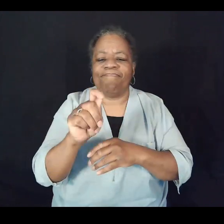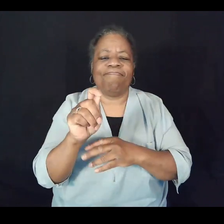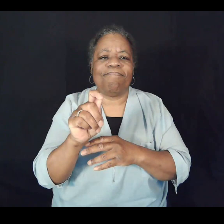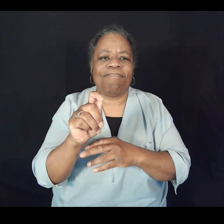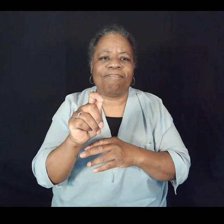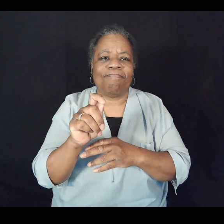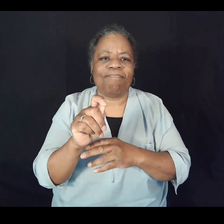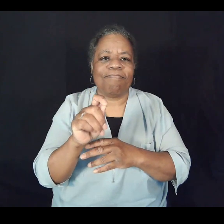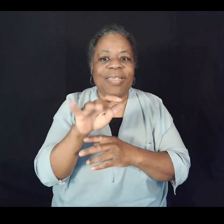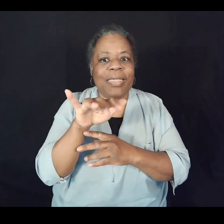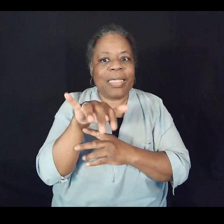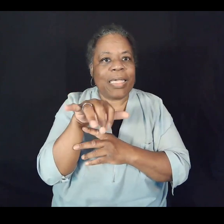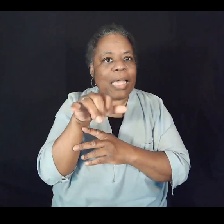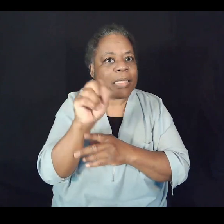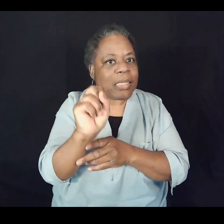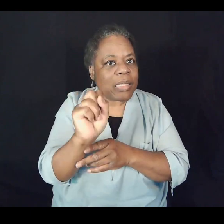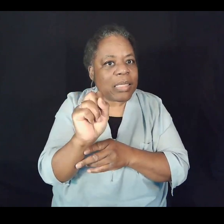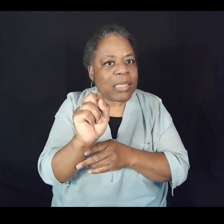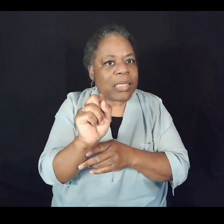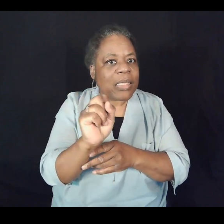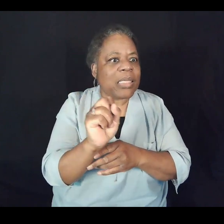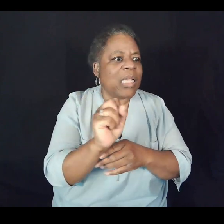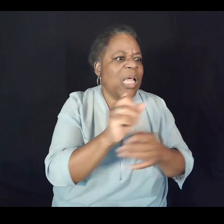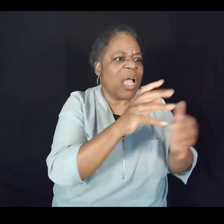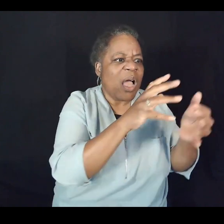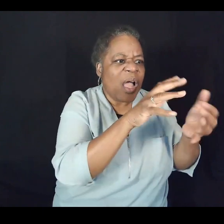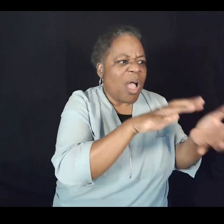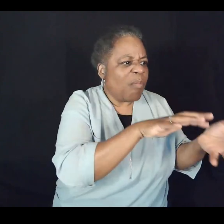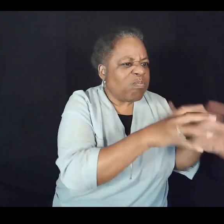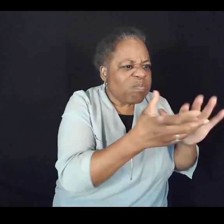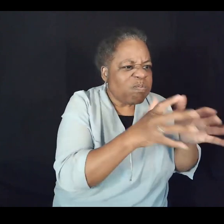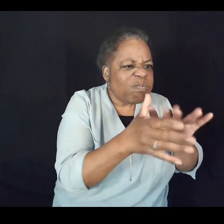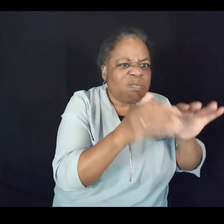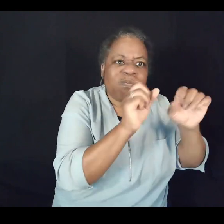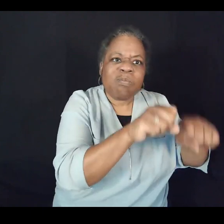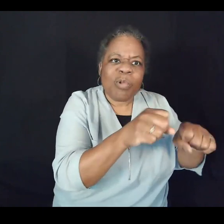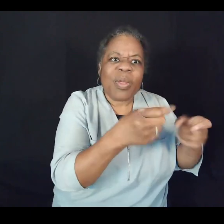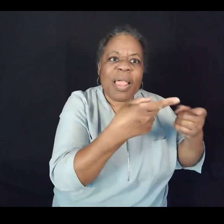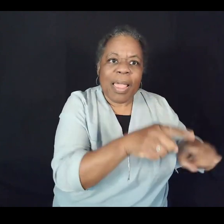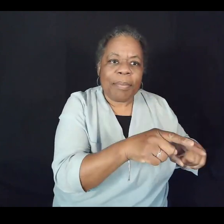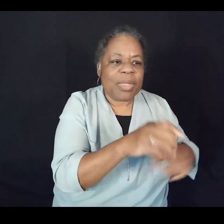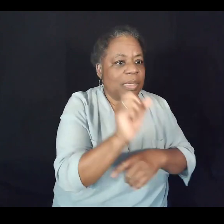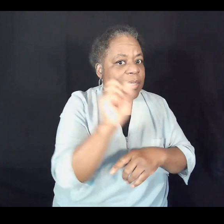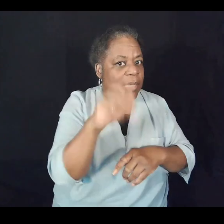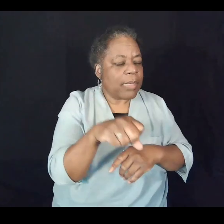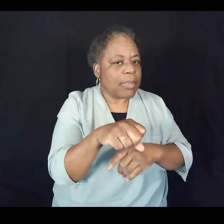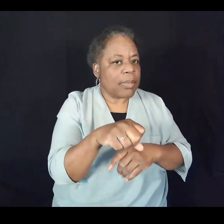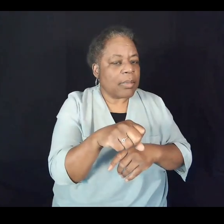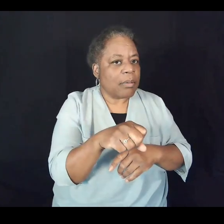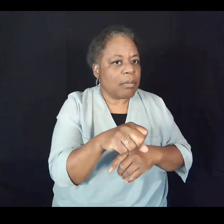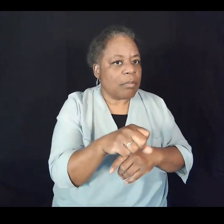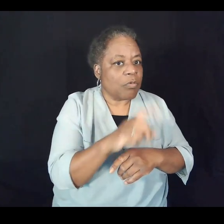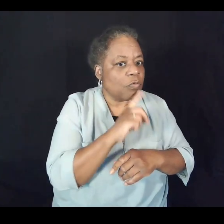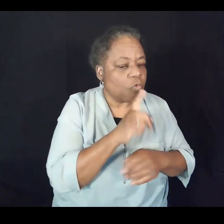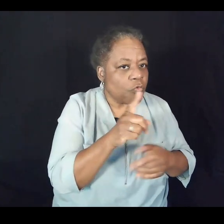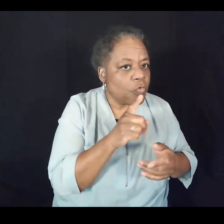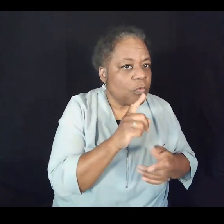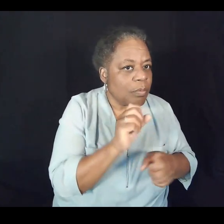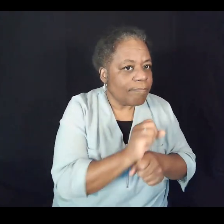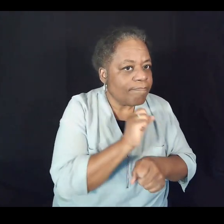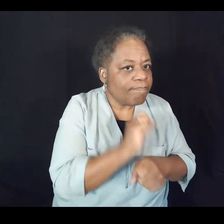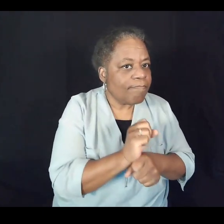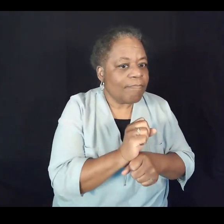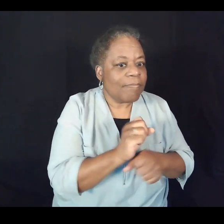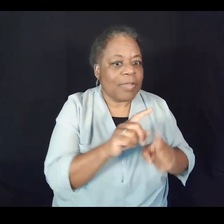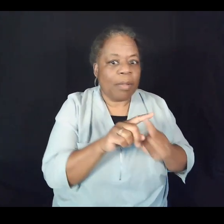Yes, such awful calamities could happen. So let's not be dismissive of that. But let us also not live